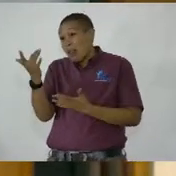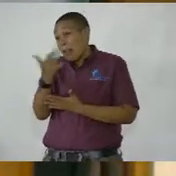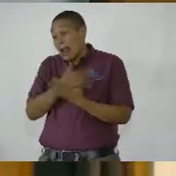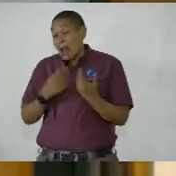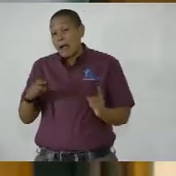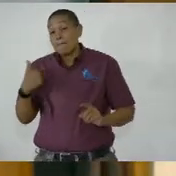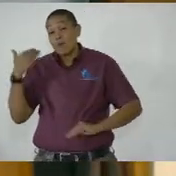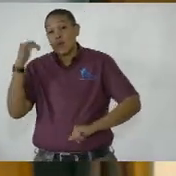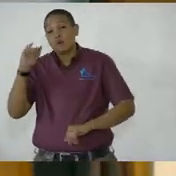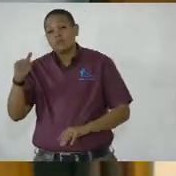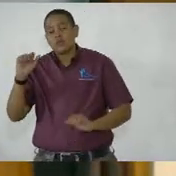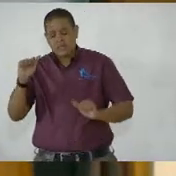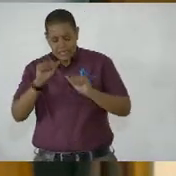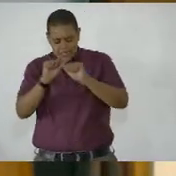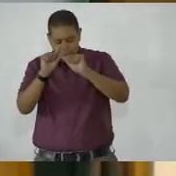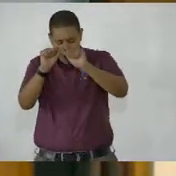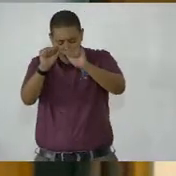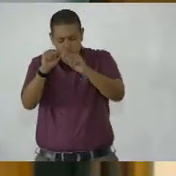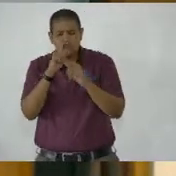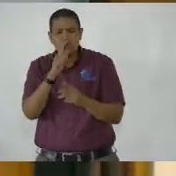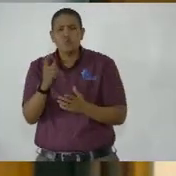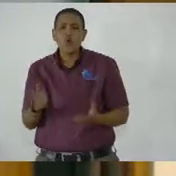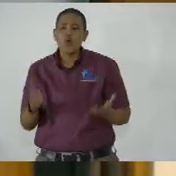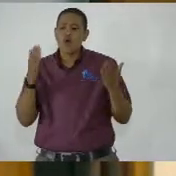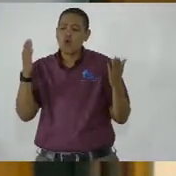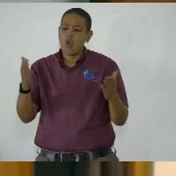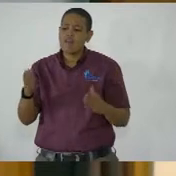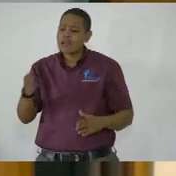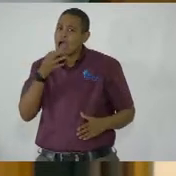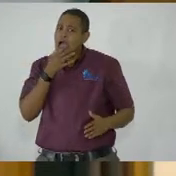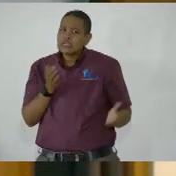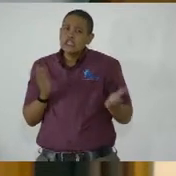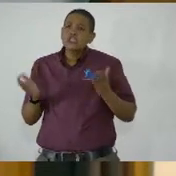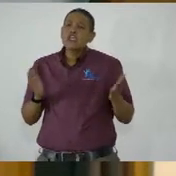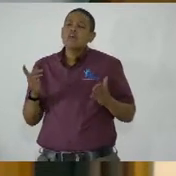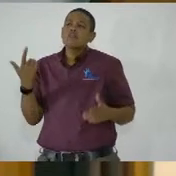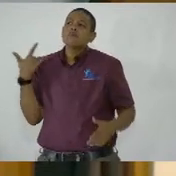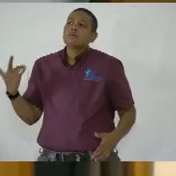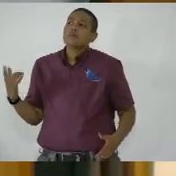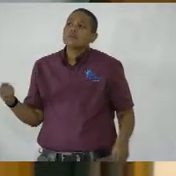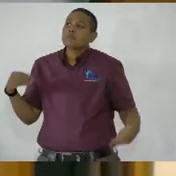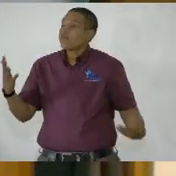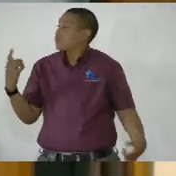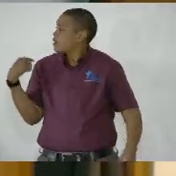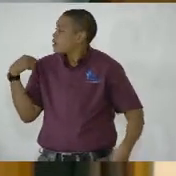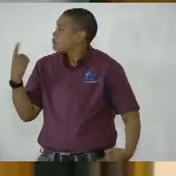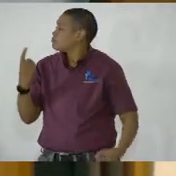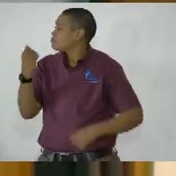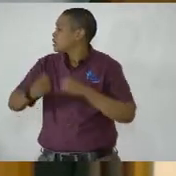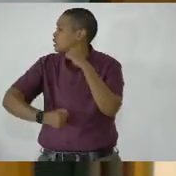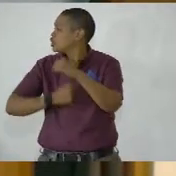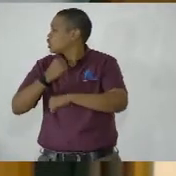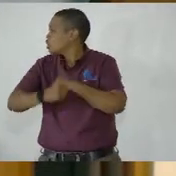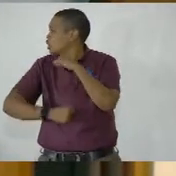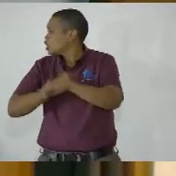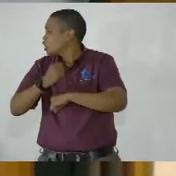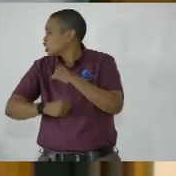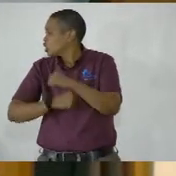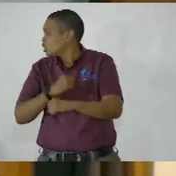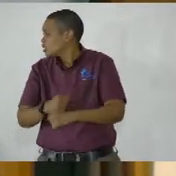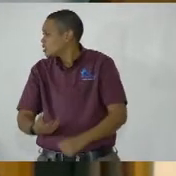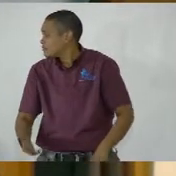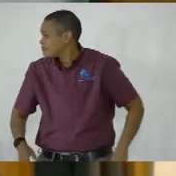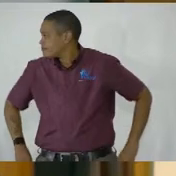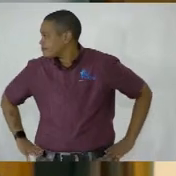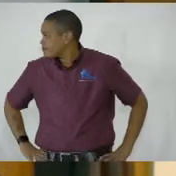the GPs can continue to offer the excellent services that they have provided over the decades.